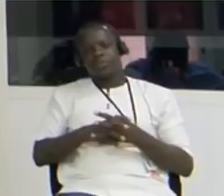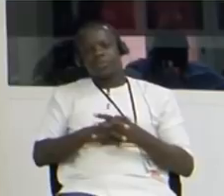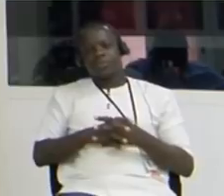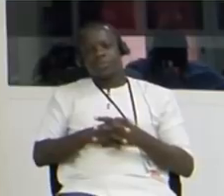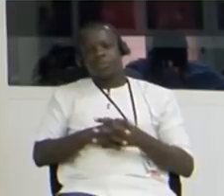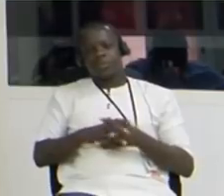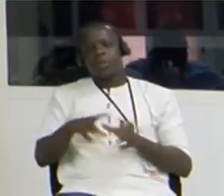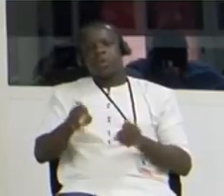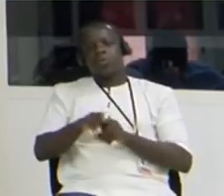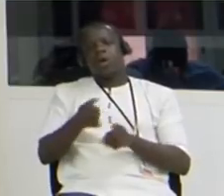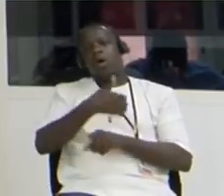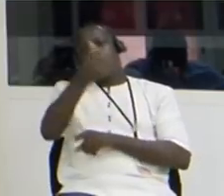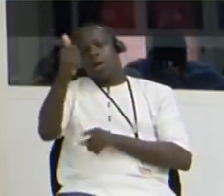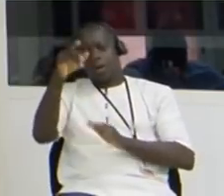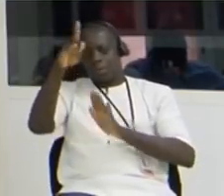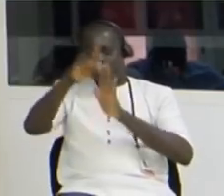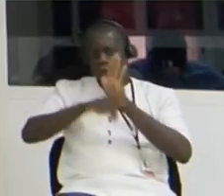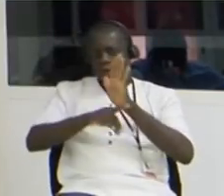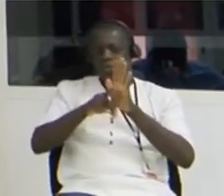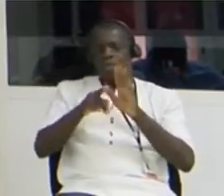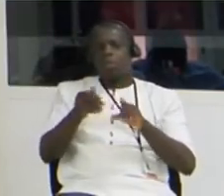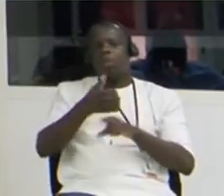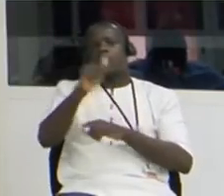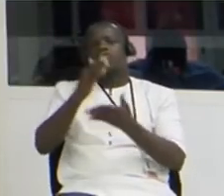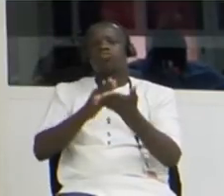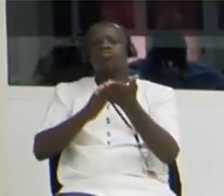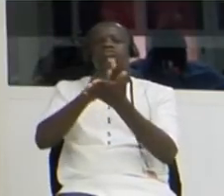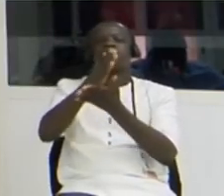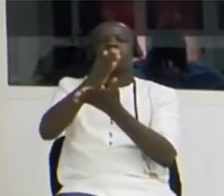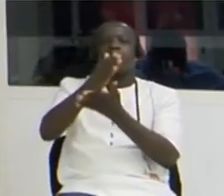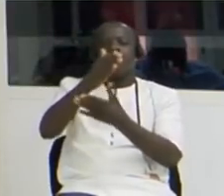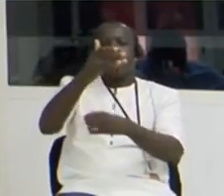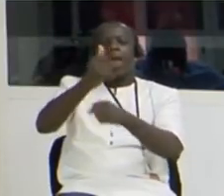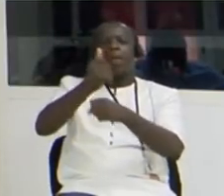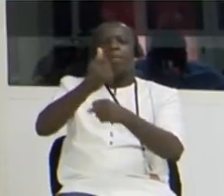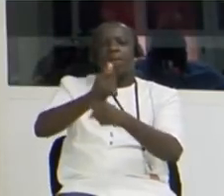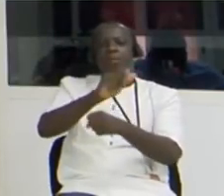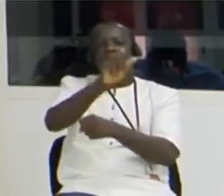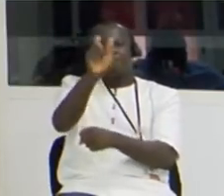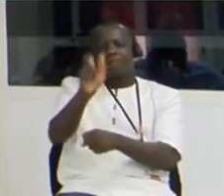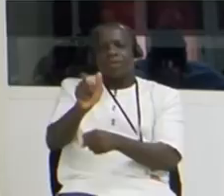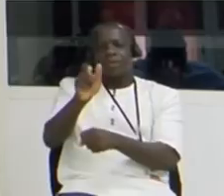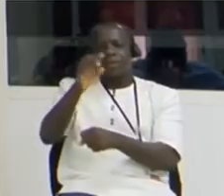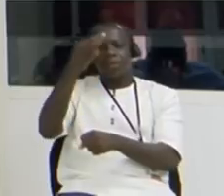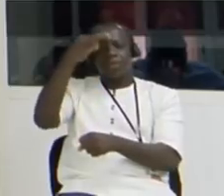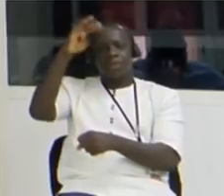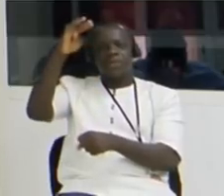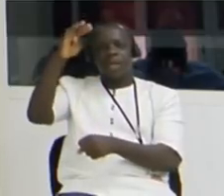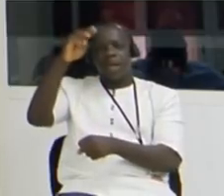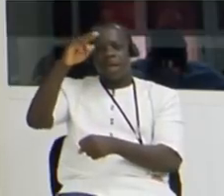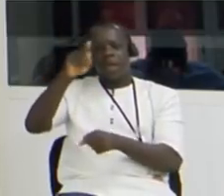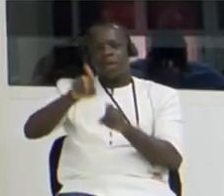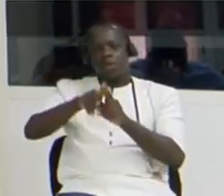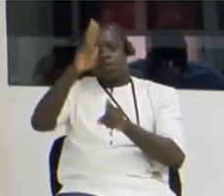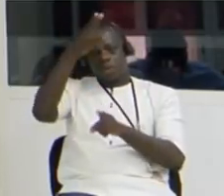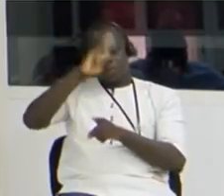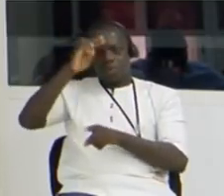occasions, but some of them to the oddly of our former honorable minister will see them and see, he will tell